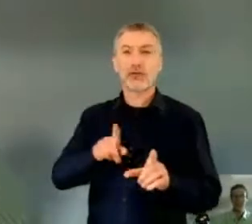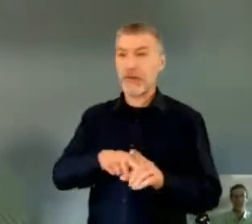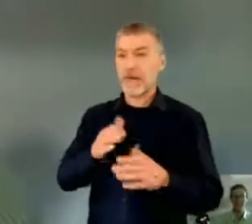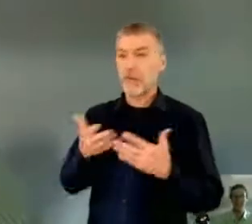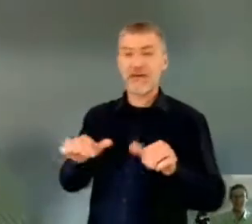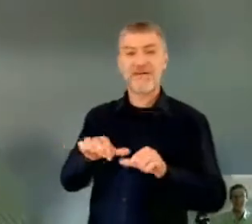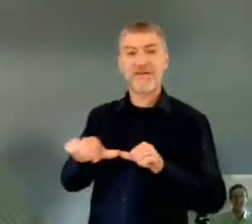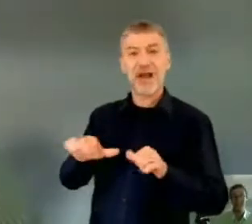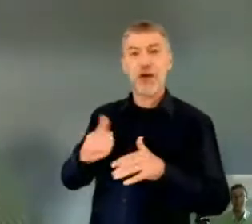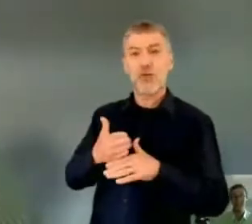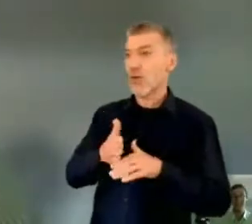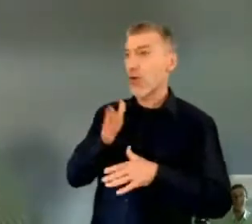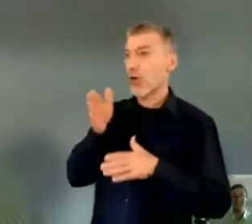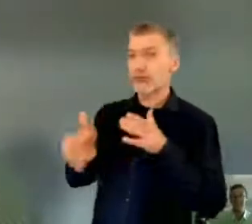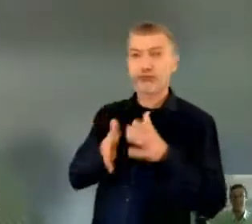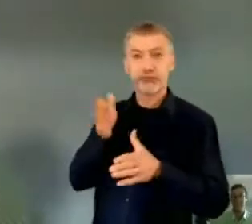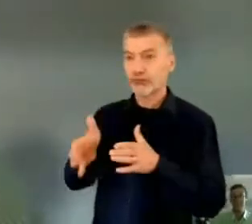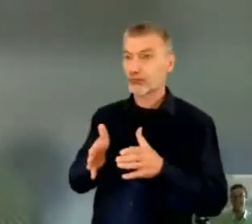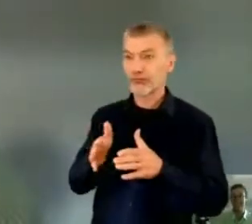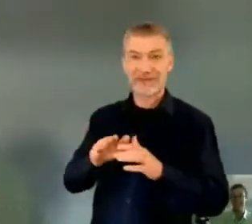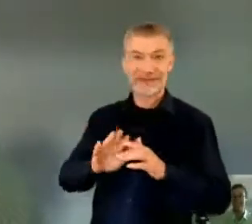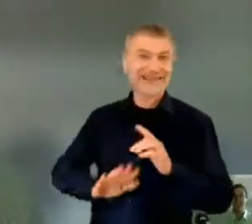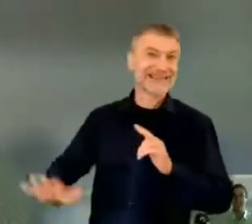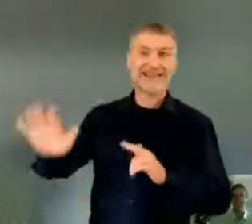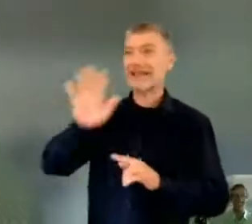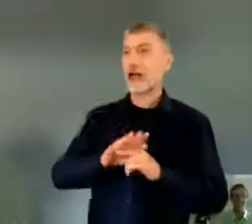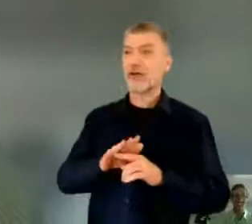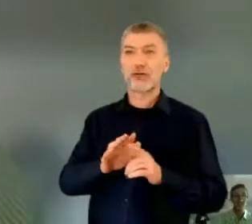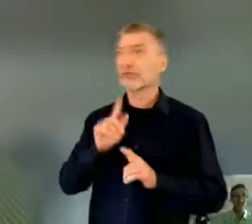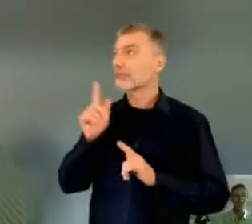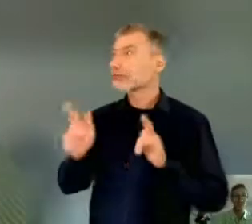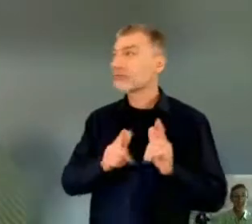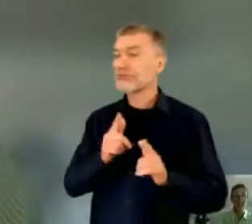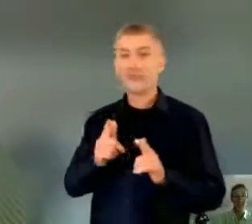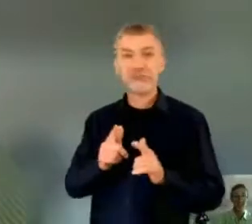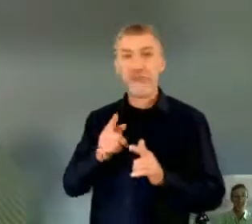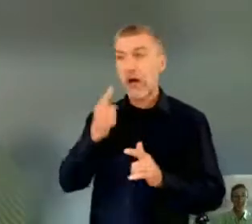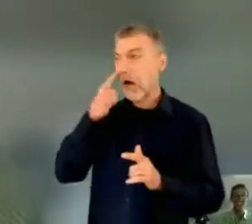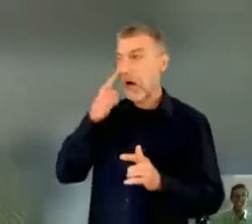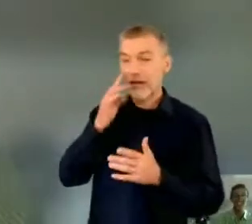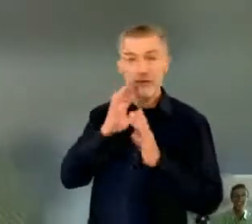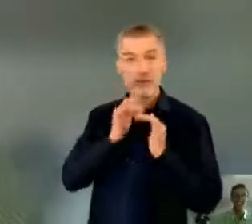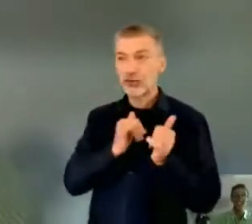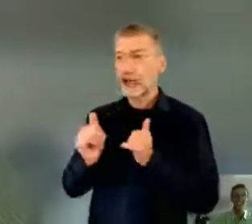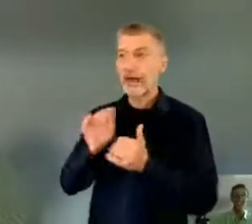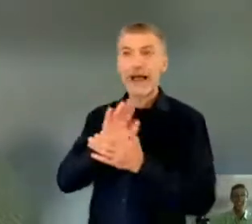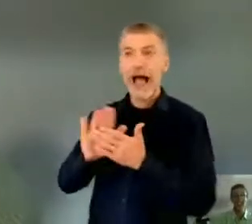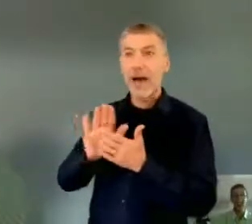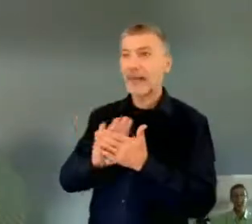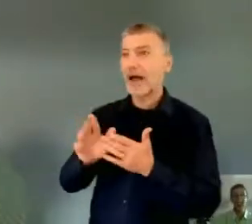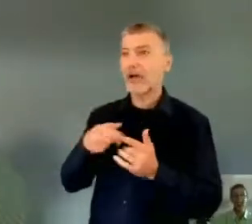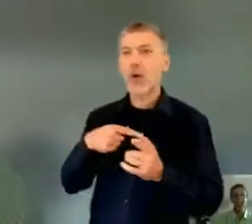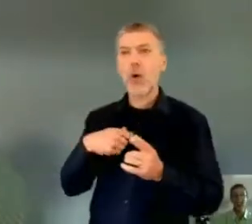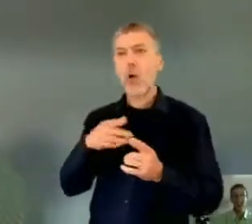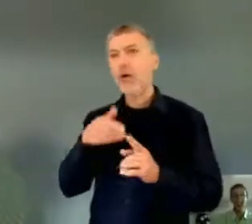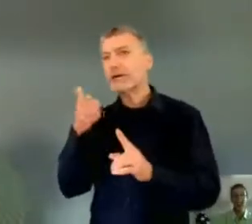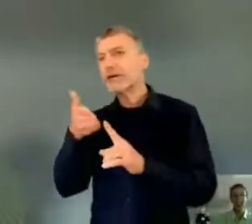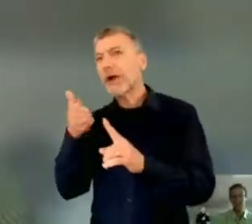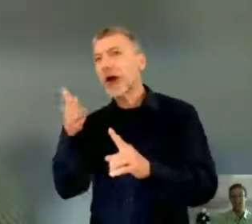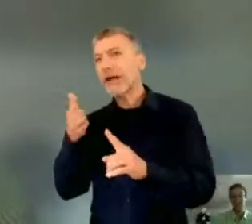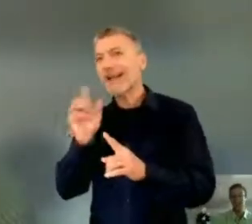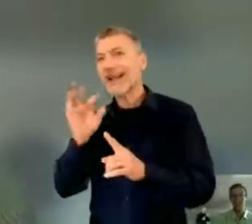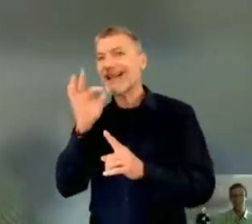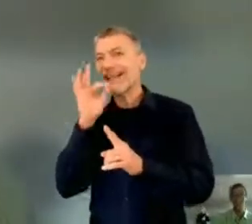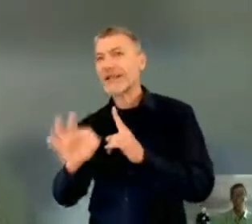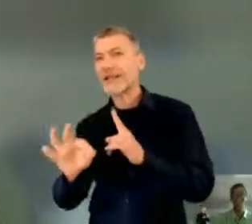beautiful places up and down the country doing habitat or targeted species surveys. So I think that's one of